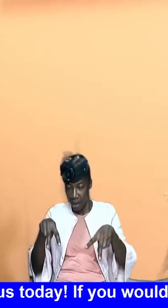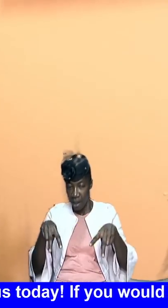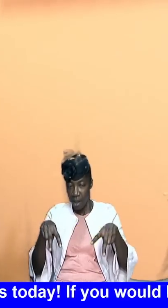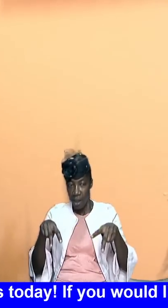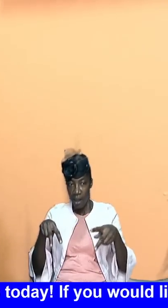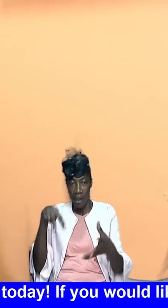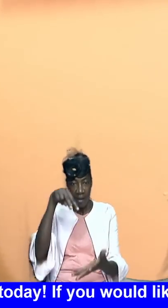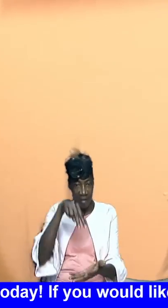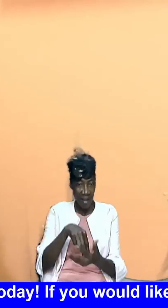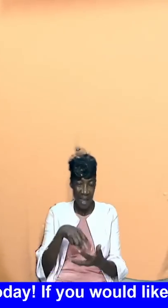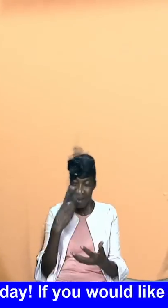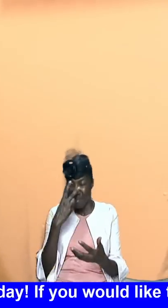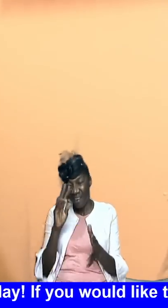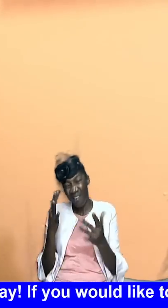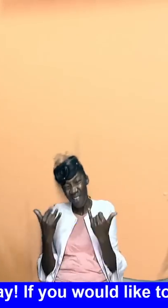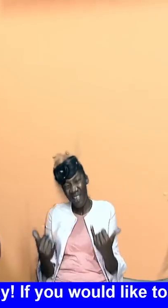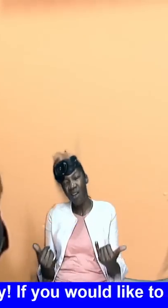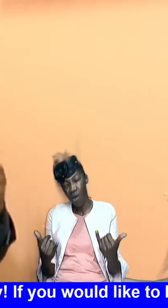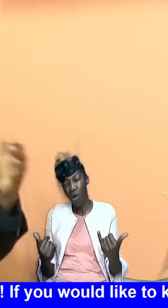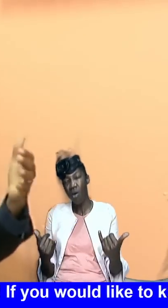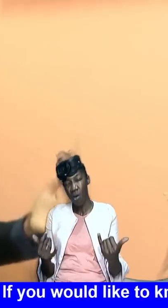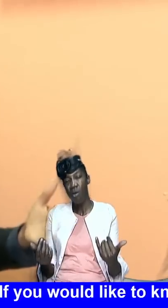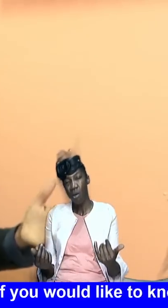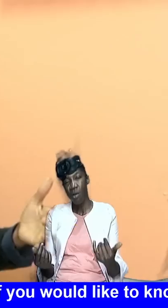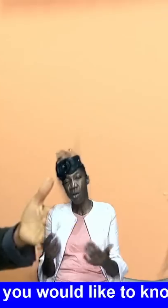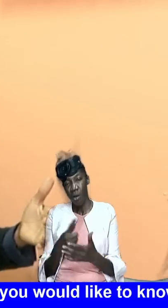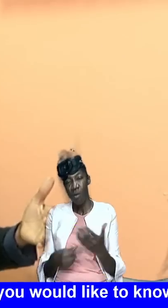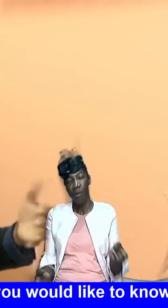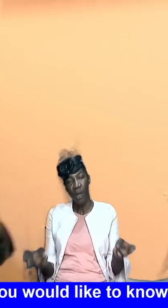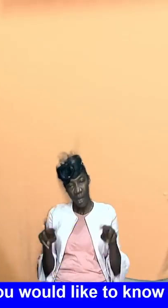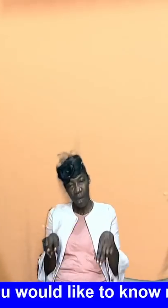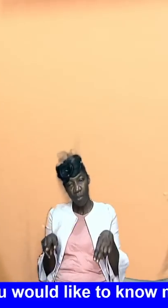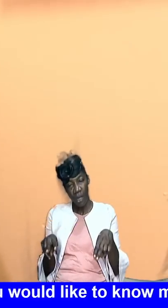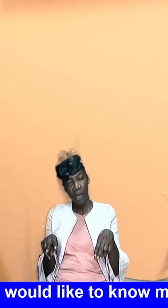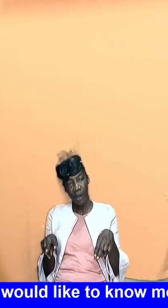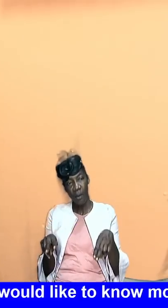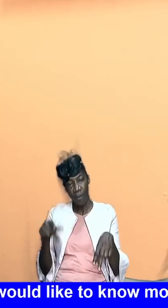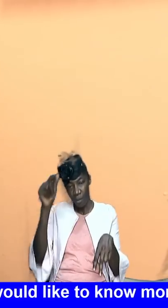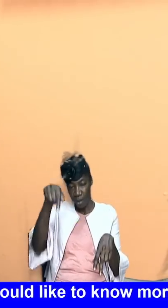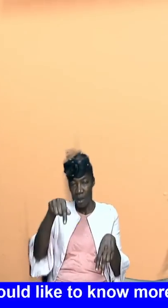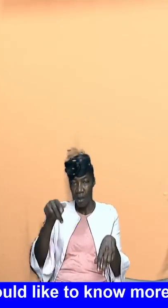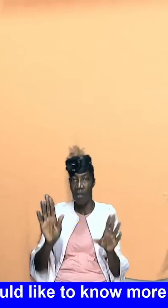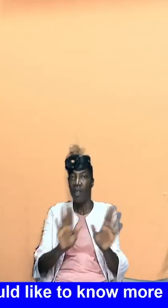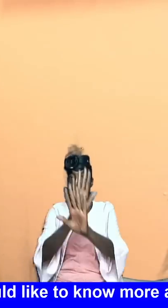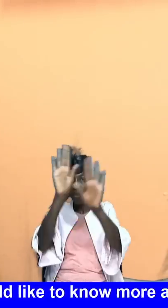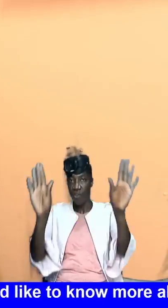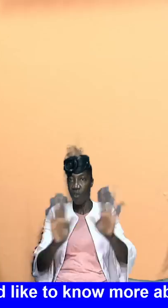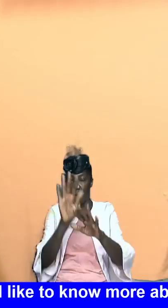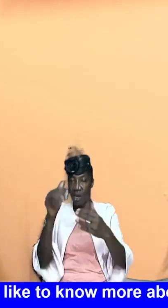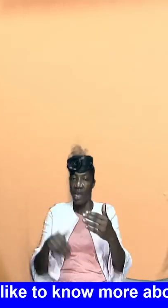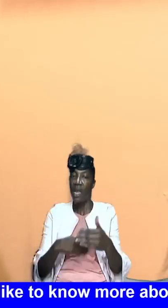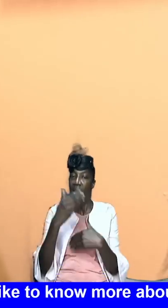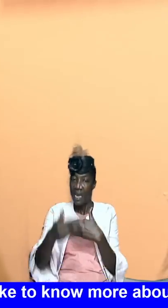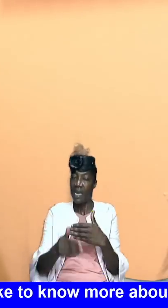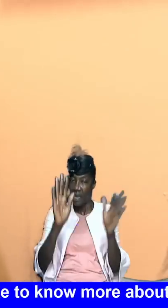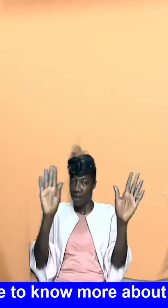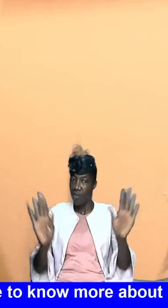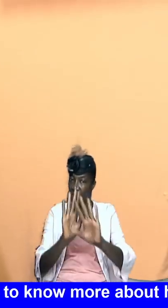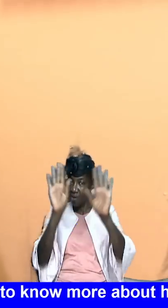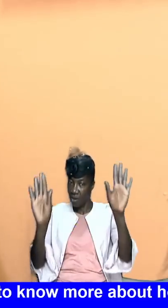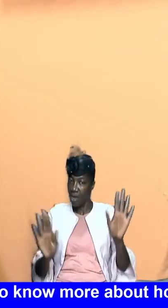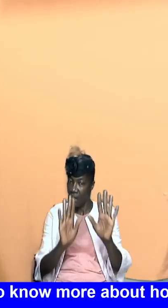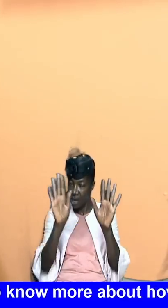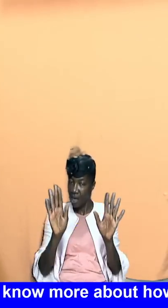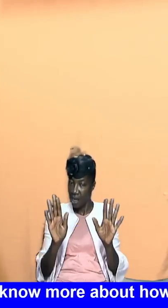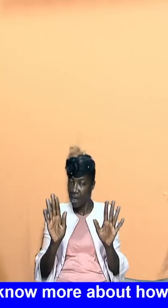we will see how to judge it. And depending on what happened this Sunday and next Sunday, it could set